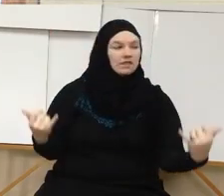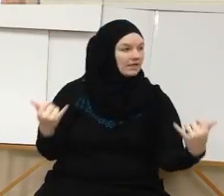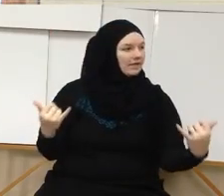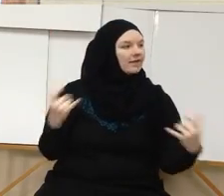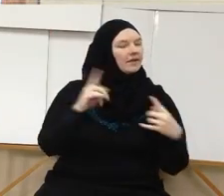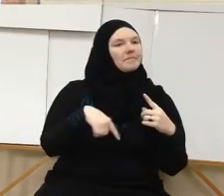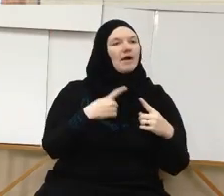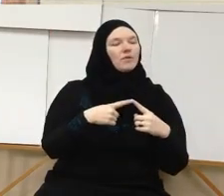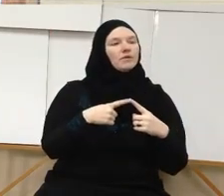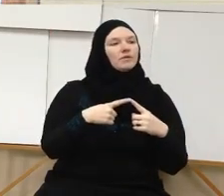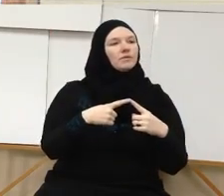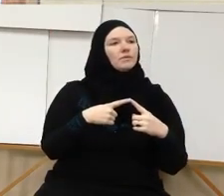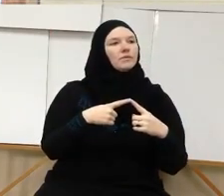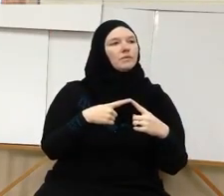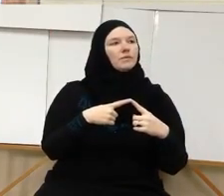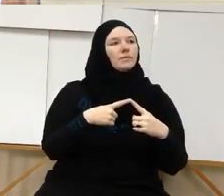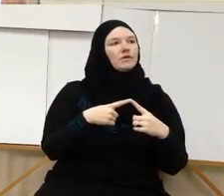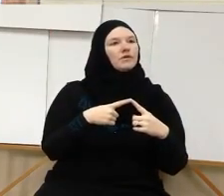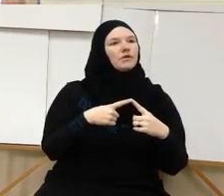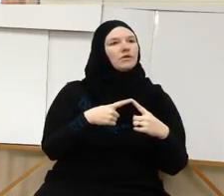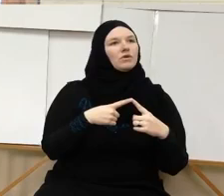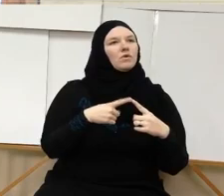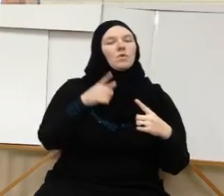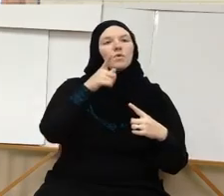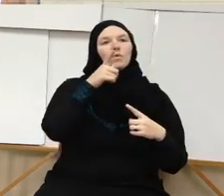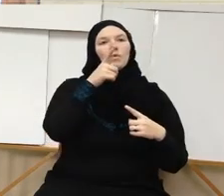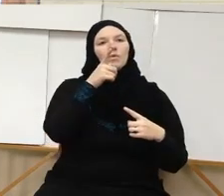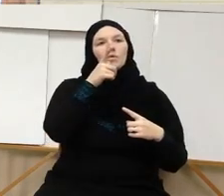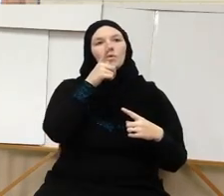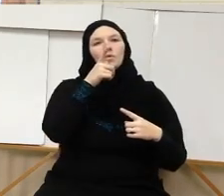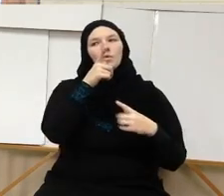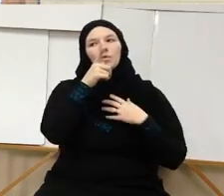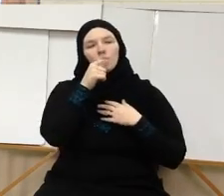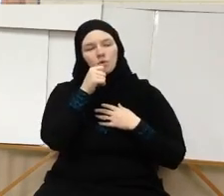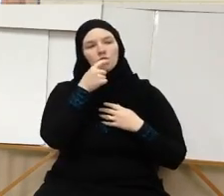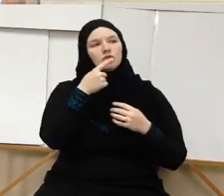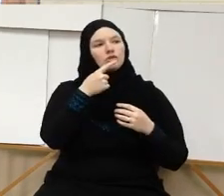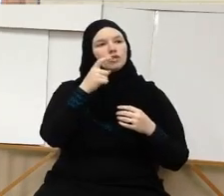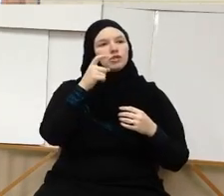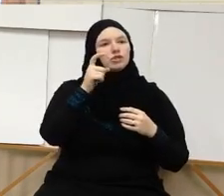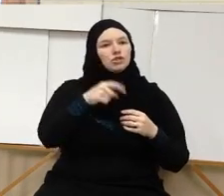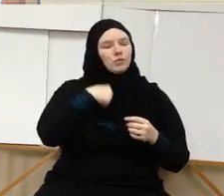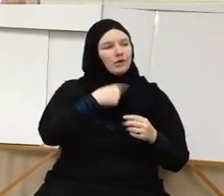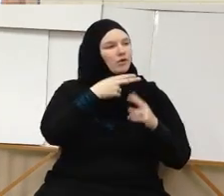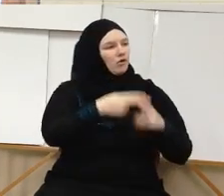about whom should we take for a judge if we truly respect Allah.